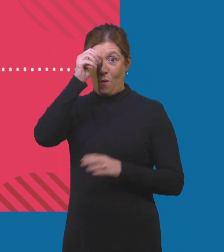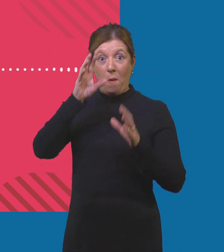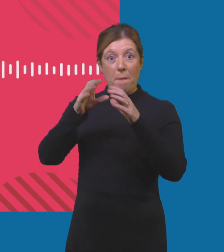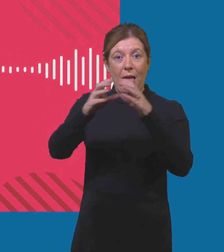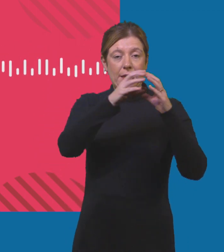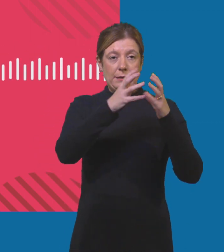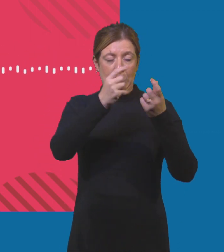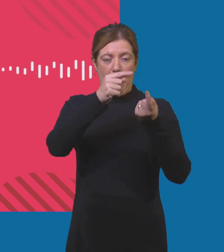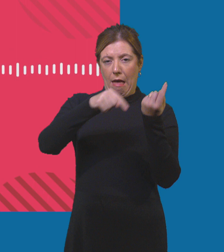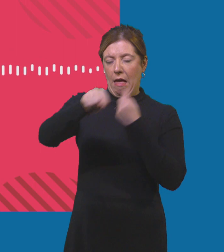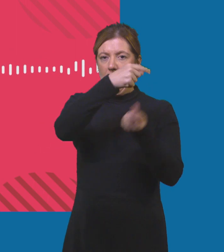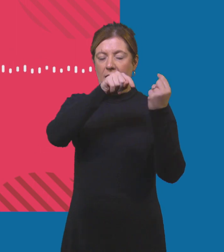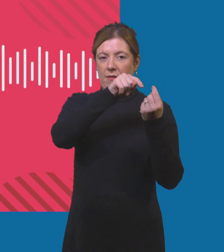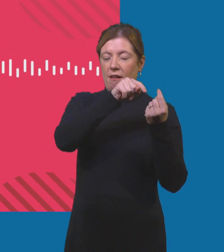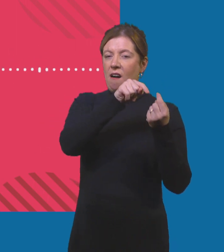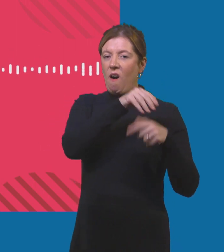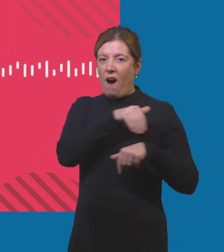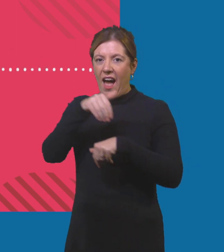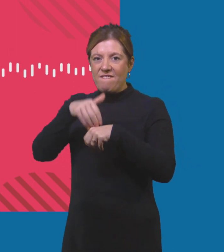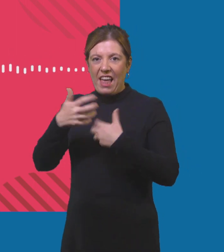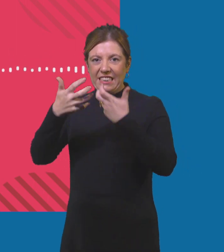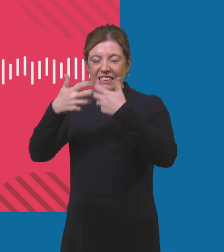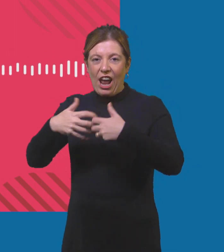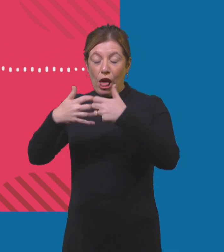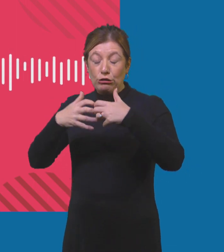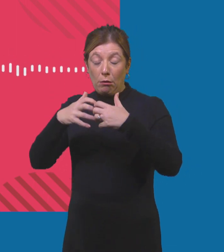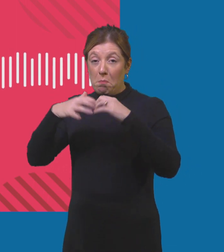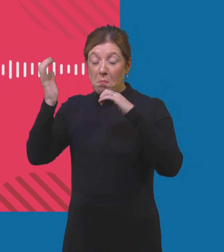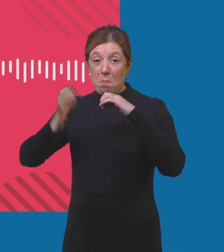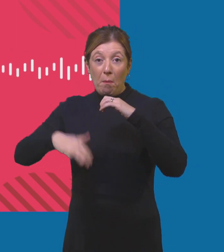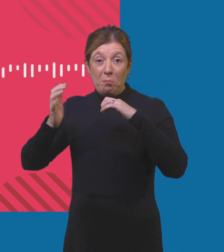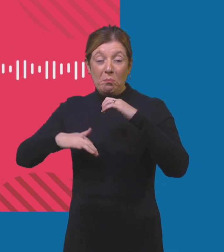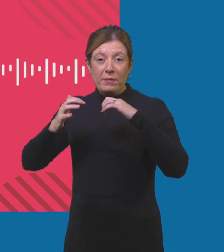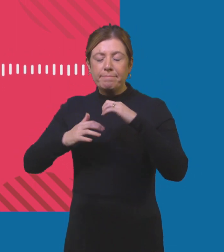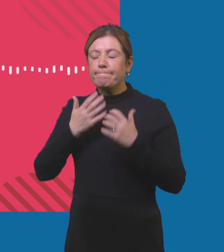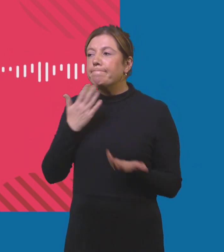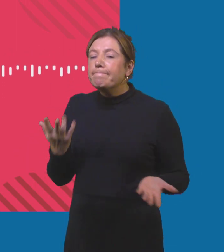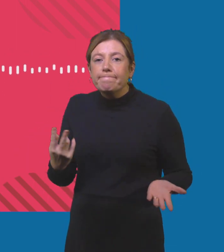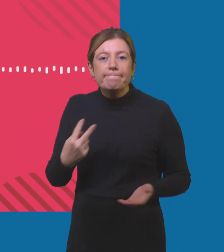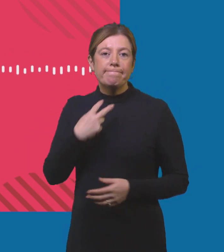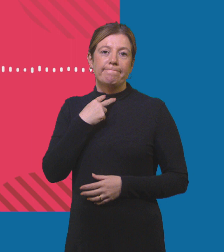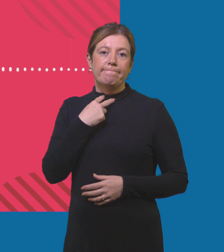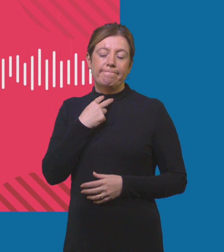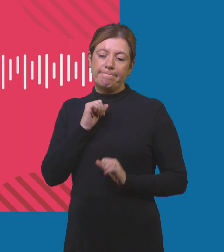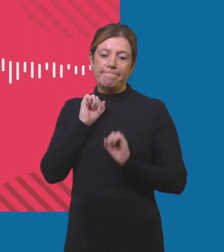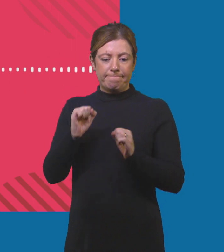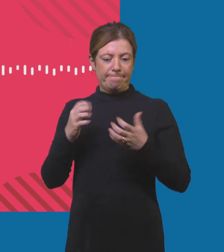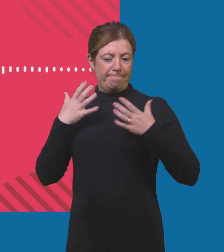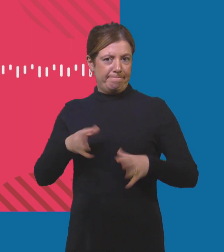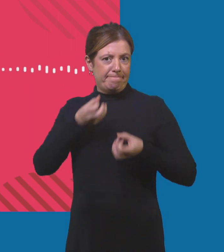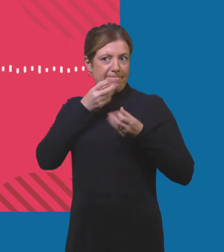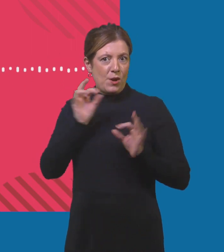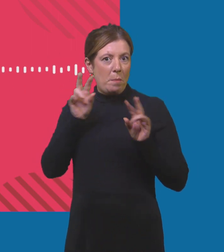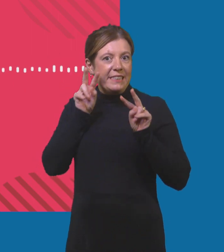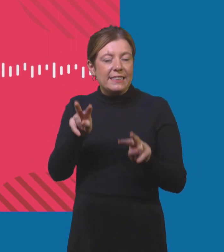no wonder technology is going absolutely manic. Such a shame that the world won't see your outfit, but luckily